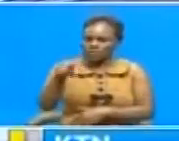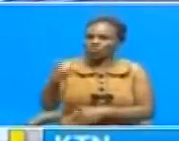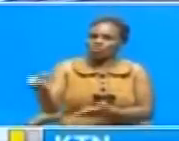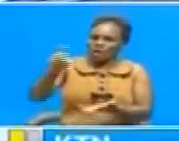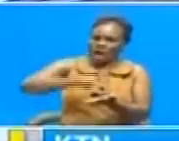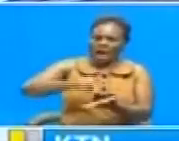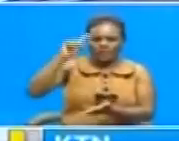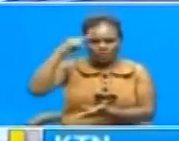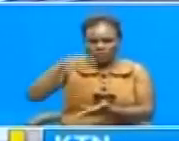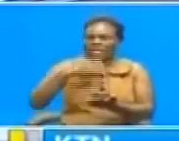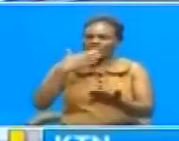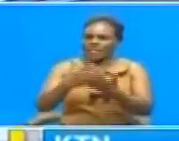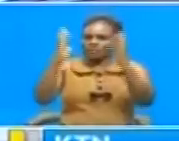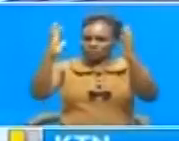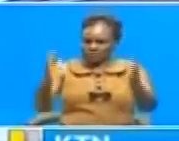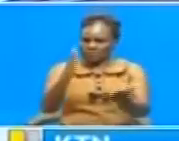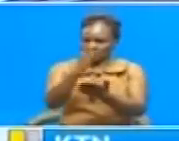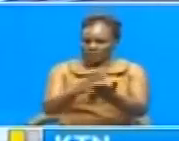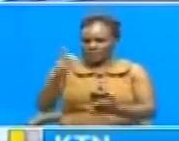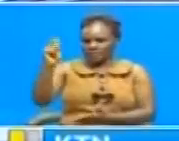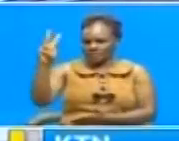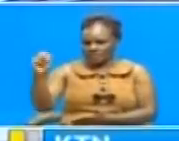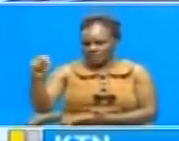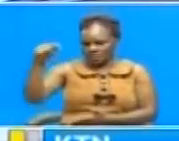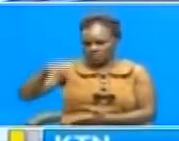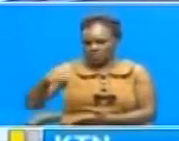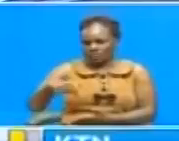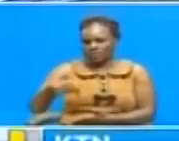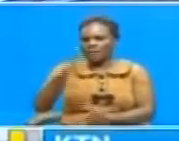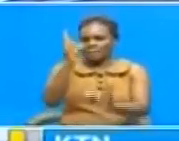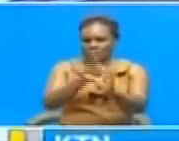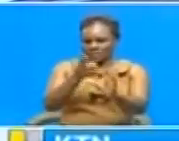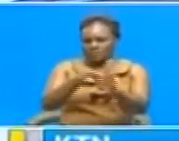to that conversation. But thank you so much for being a part of the Bulletin tonight and for